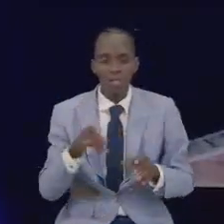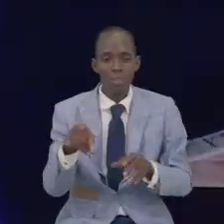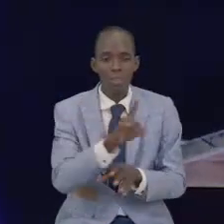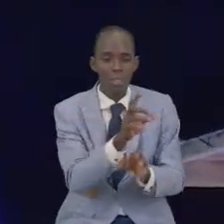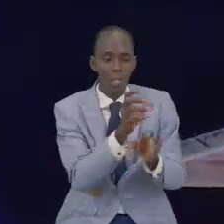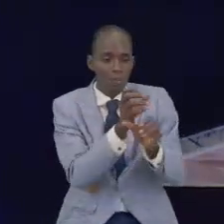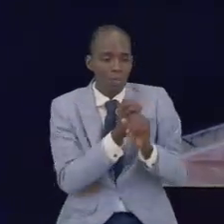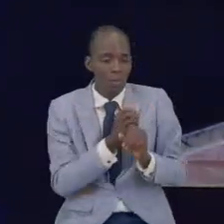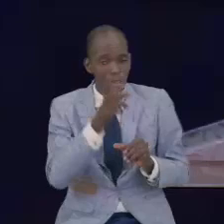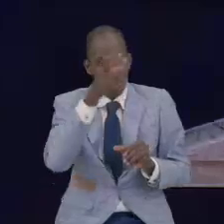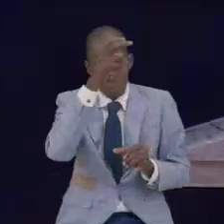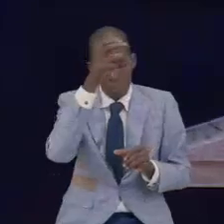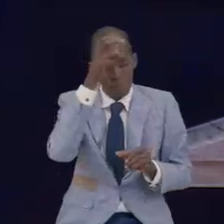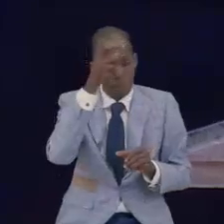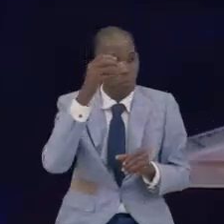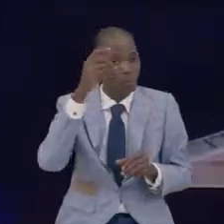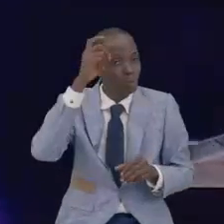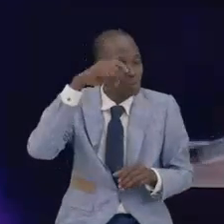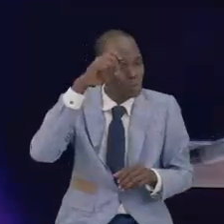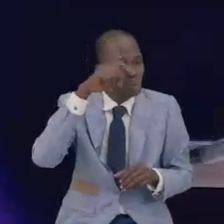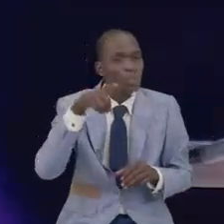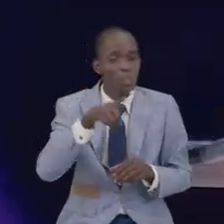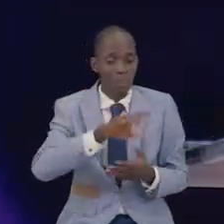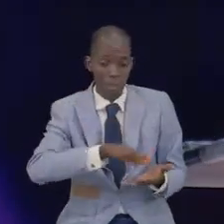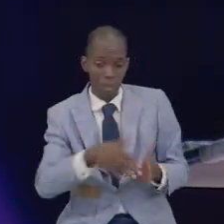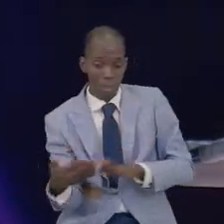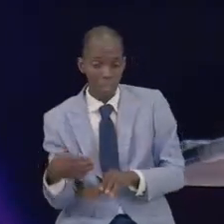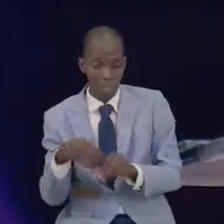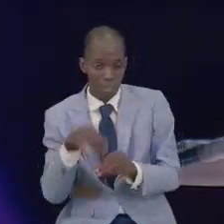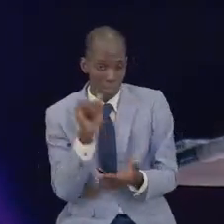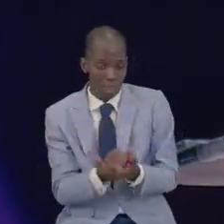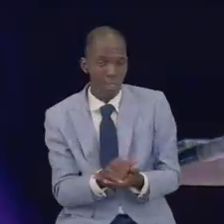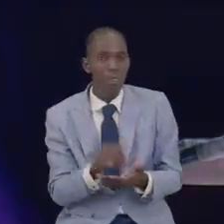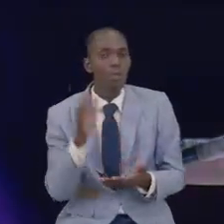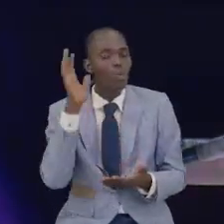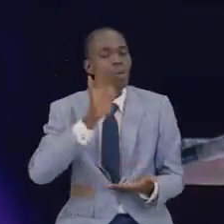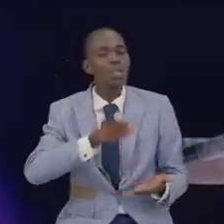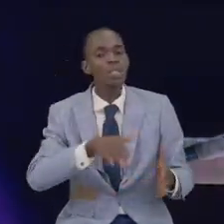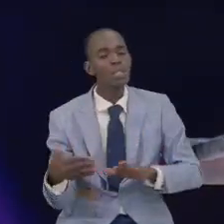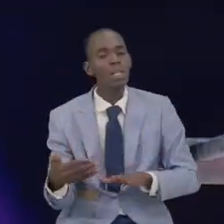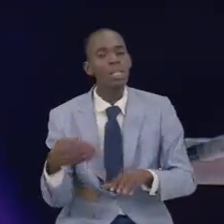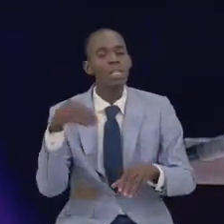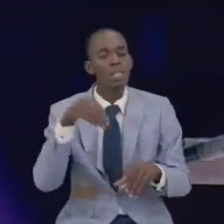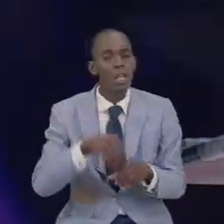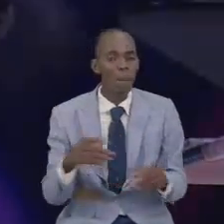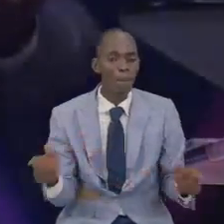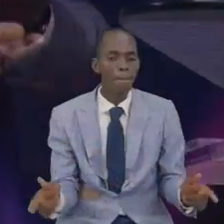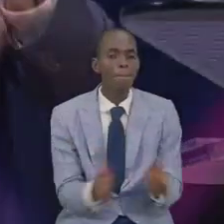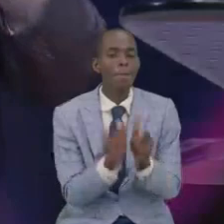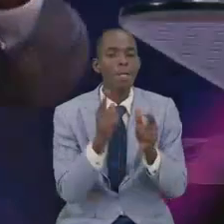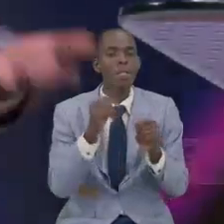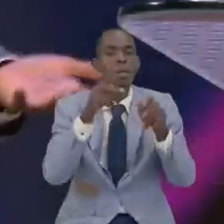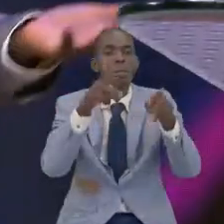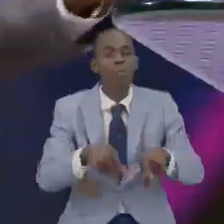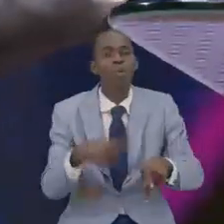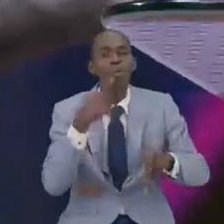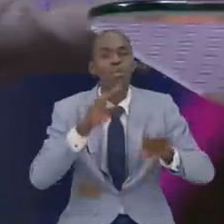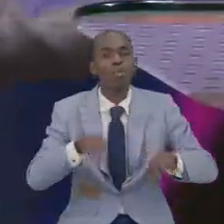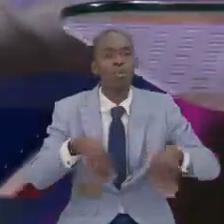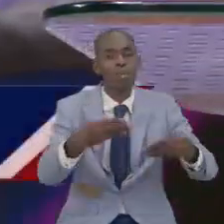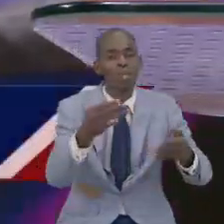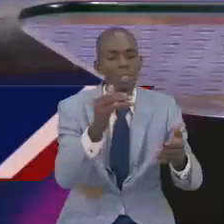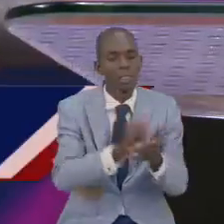wisdom. If they die, they will spend eternity with the one who gave them that wisdom to live. They cannot live